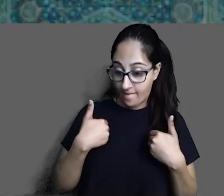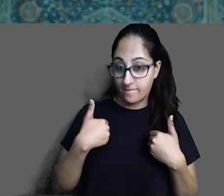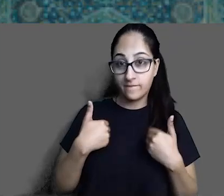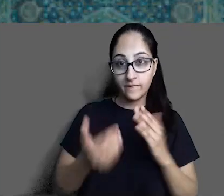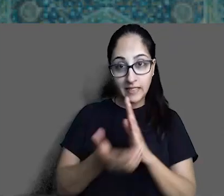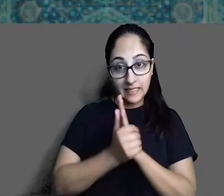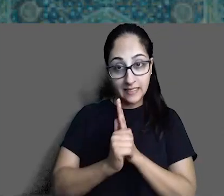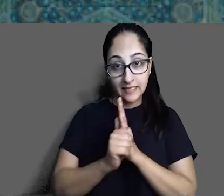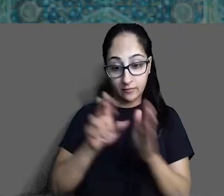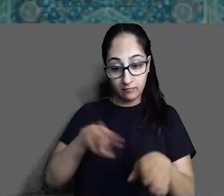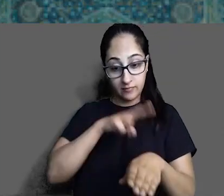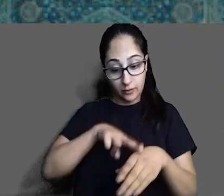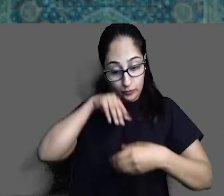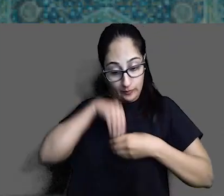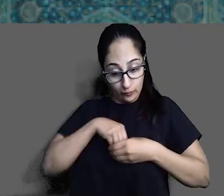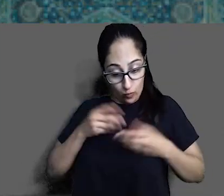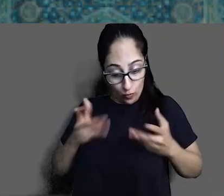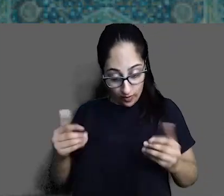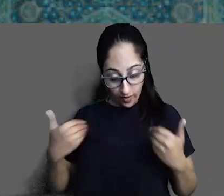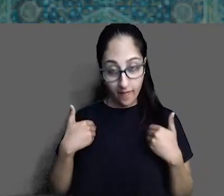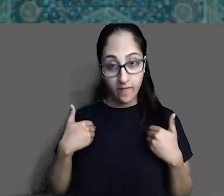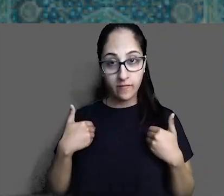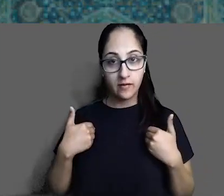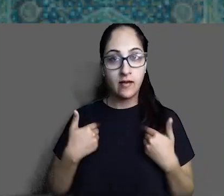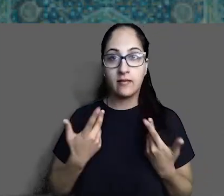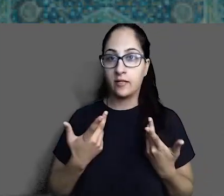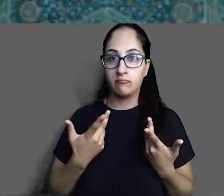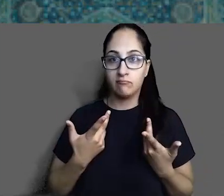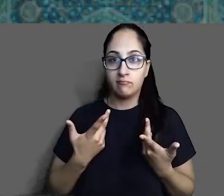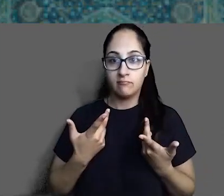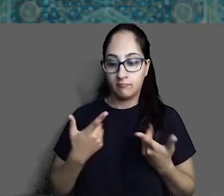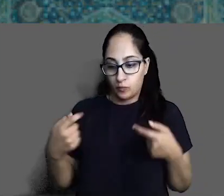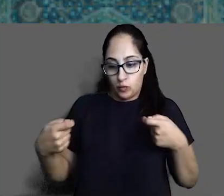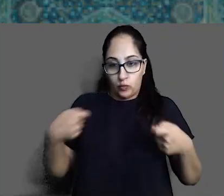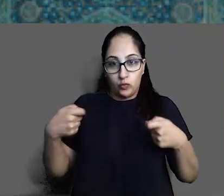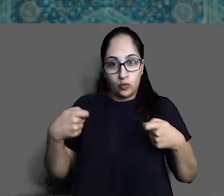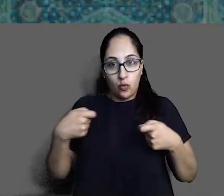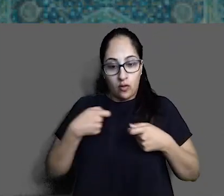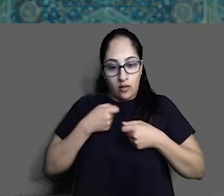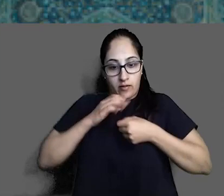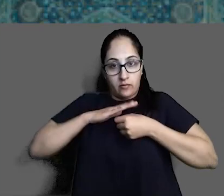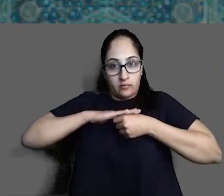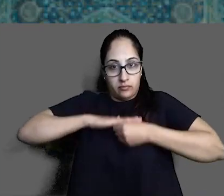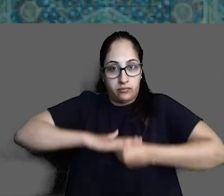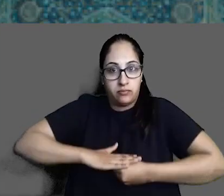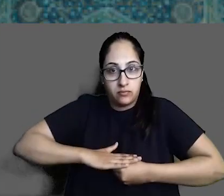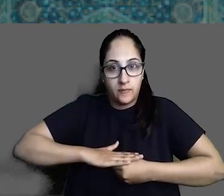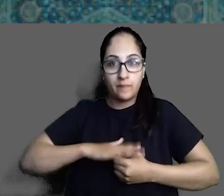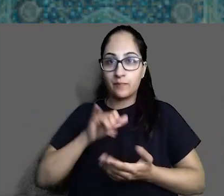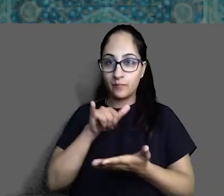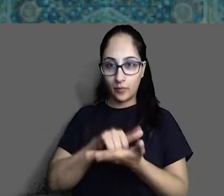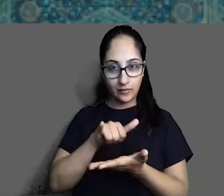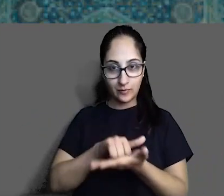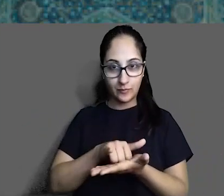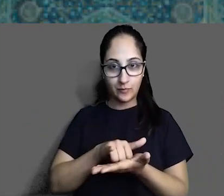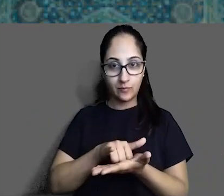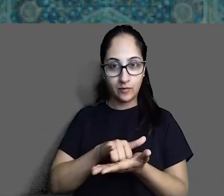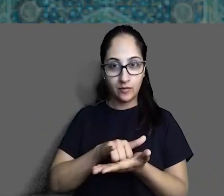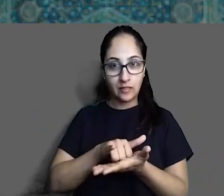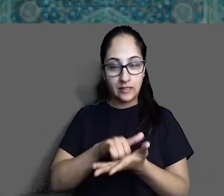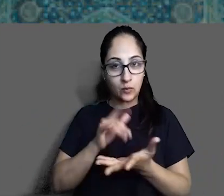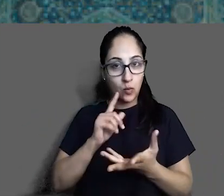almost unable to control that. It's something that has to be expressed. It's something that has to be learned. And we as community, as